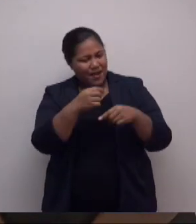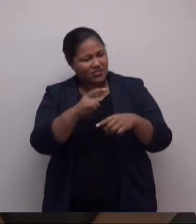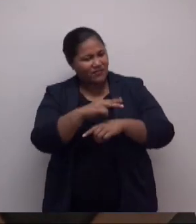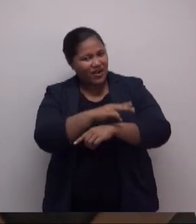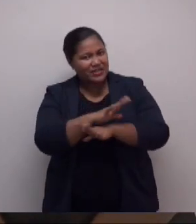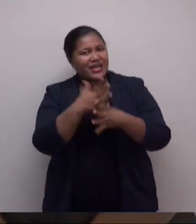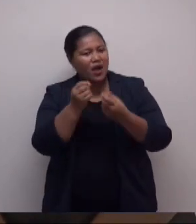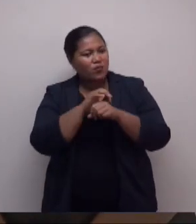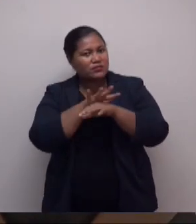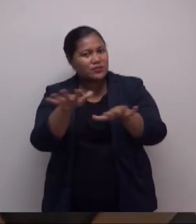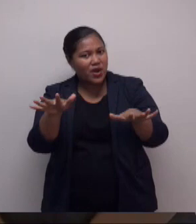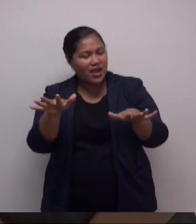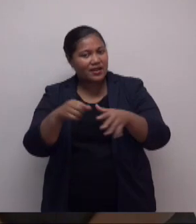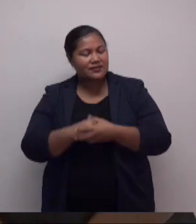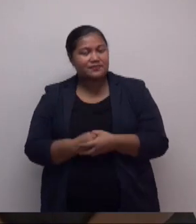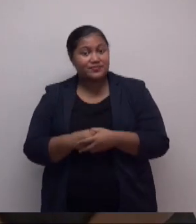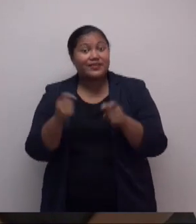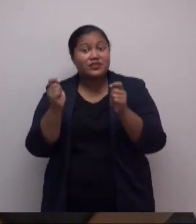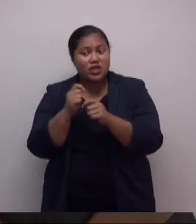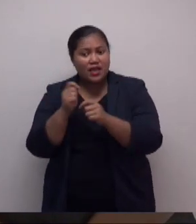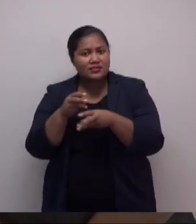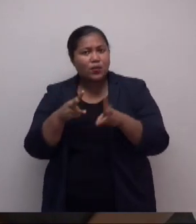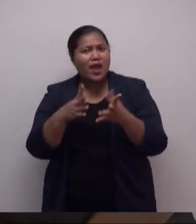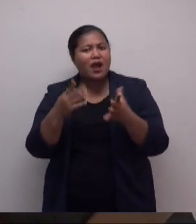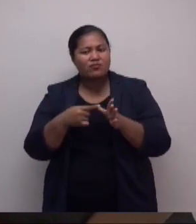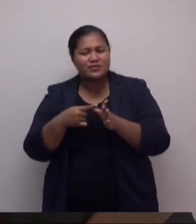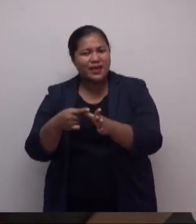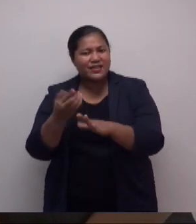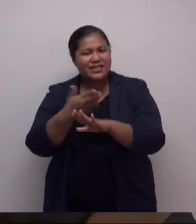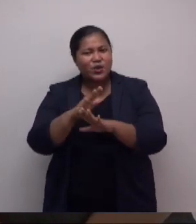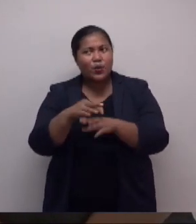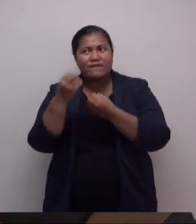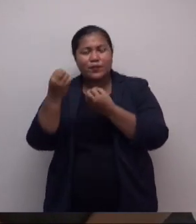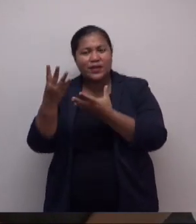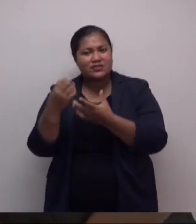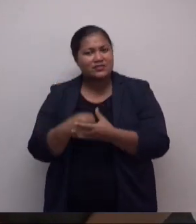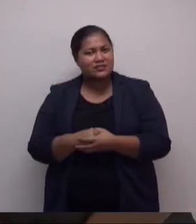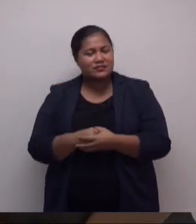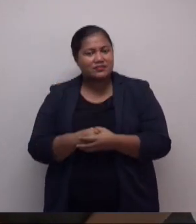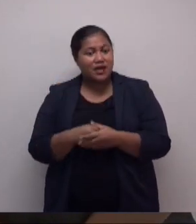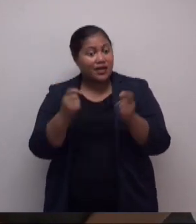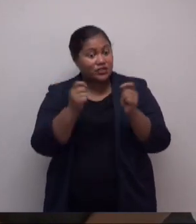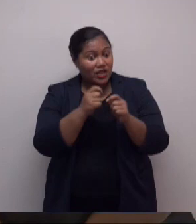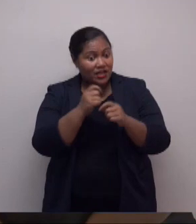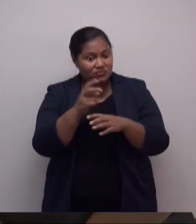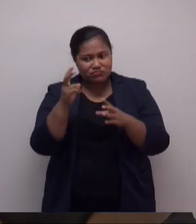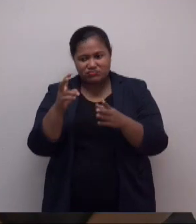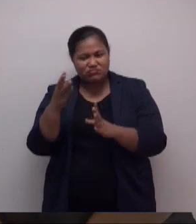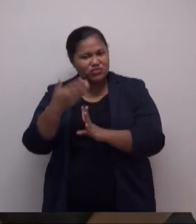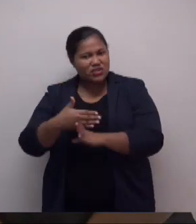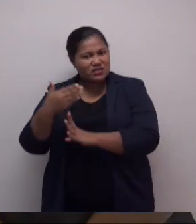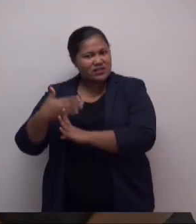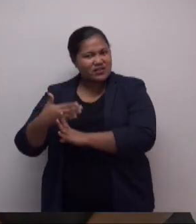it spreads. Change in the way we respond to new information. And changes in the restrictions we've had to